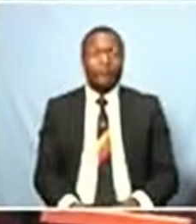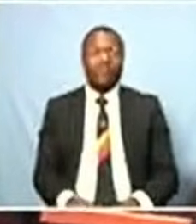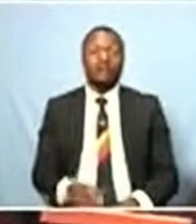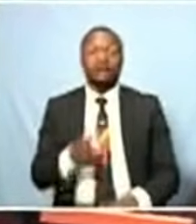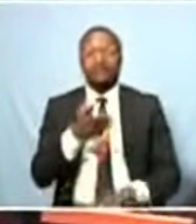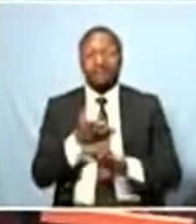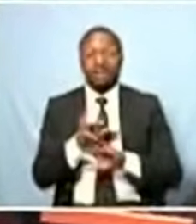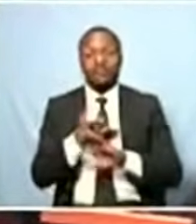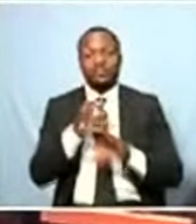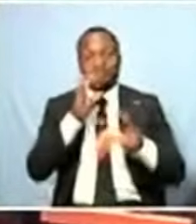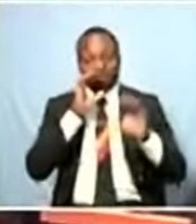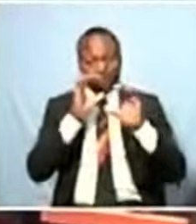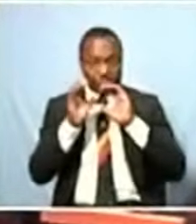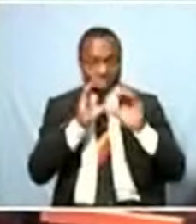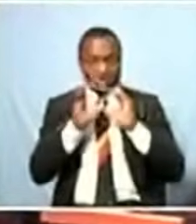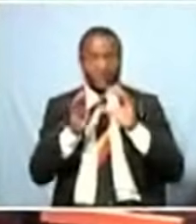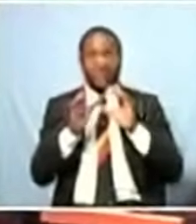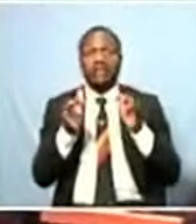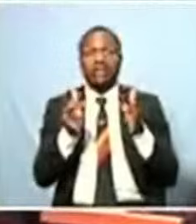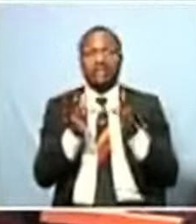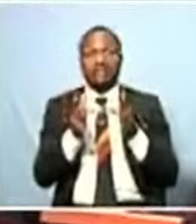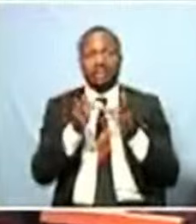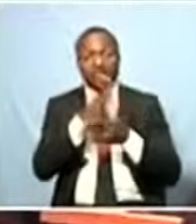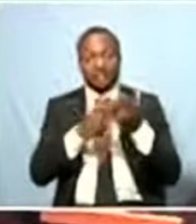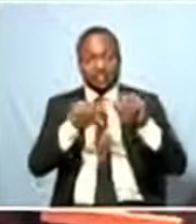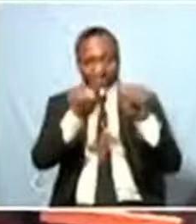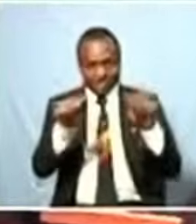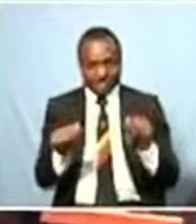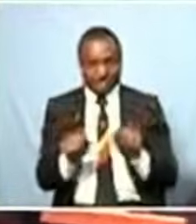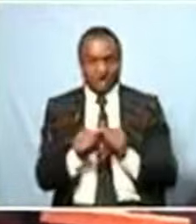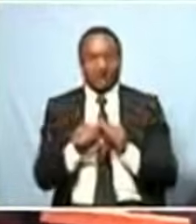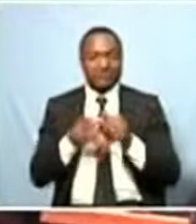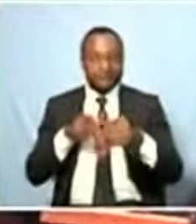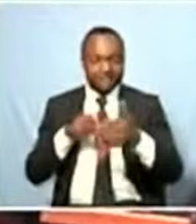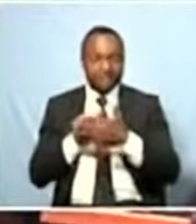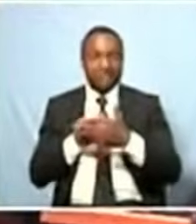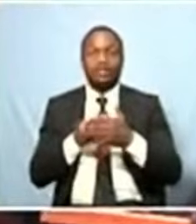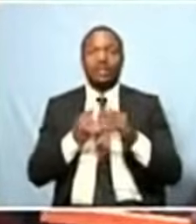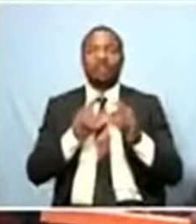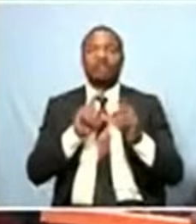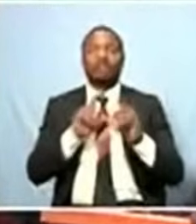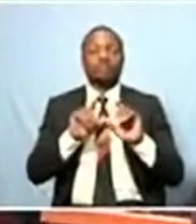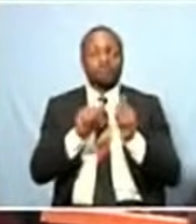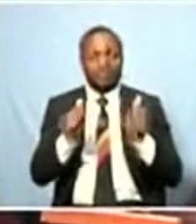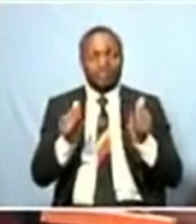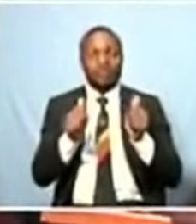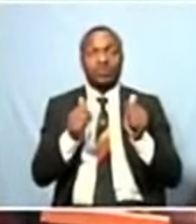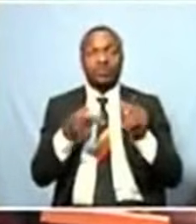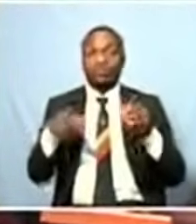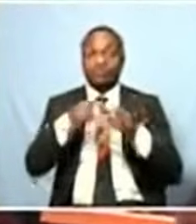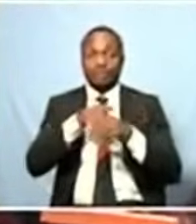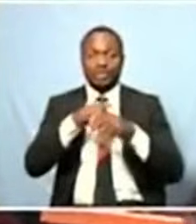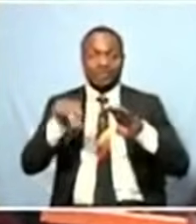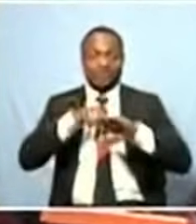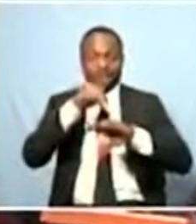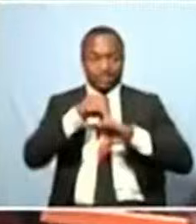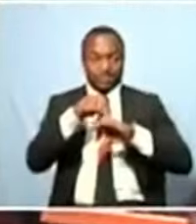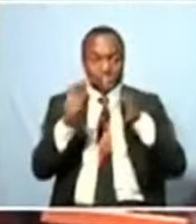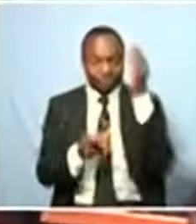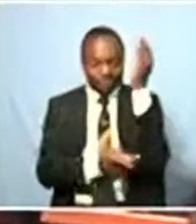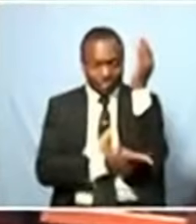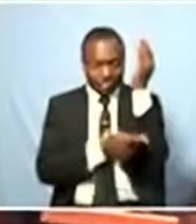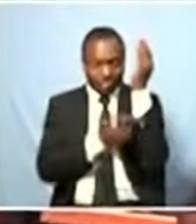communication networks in some areas, thus hindering effective participation in national